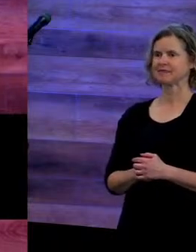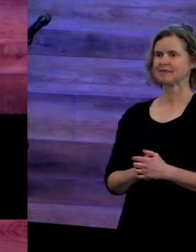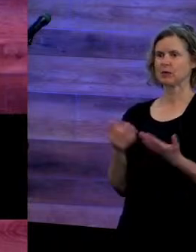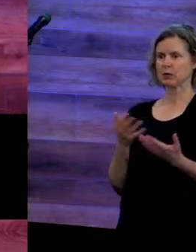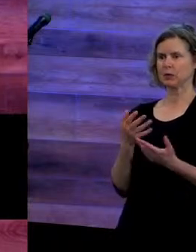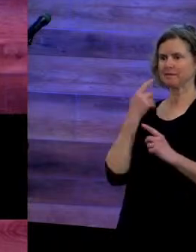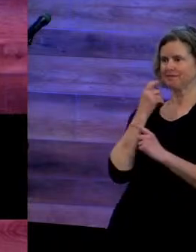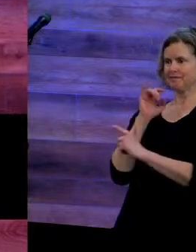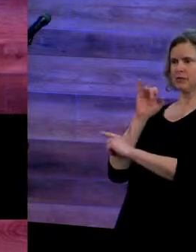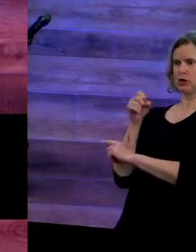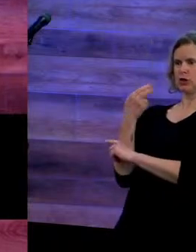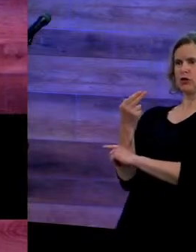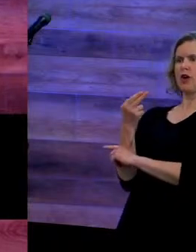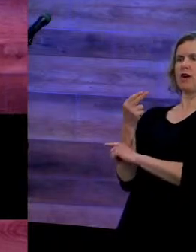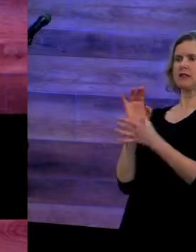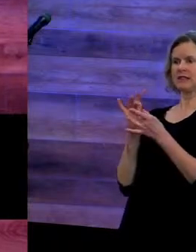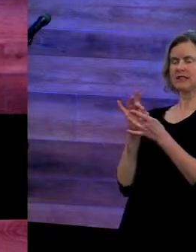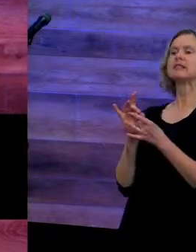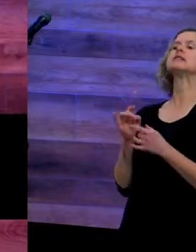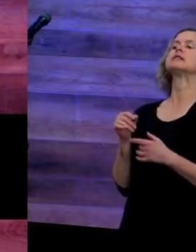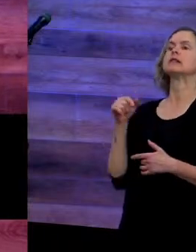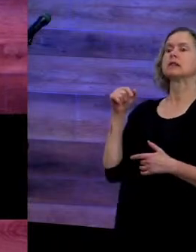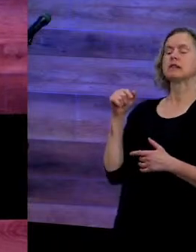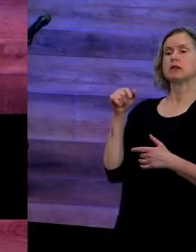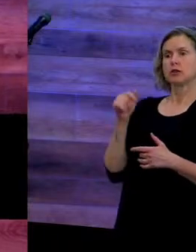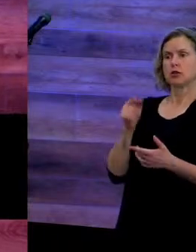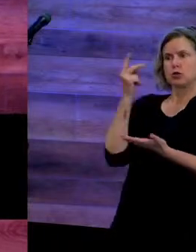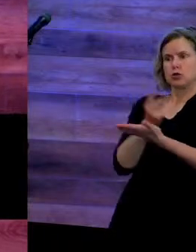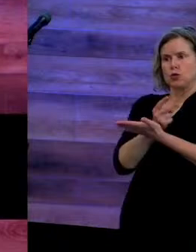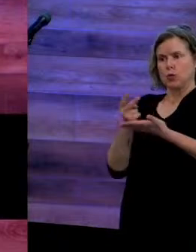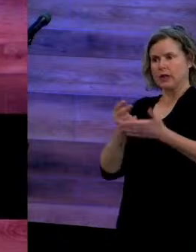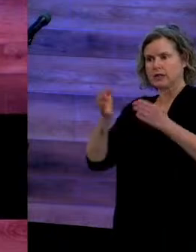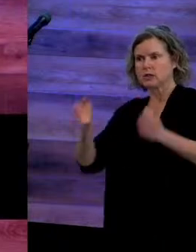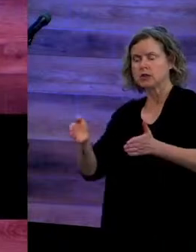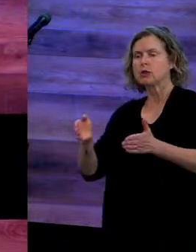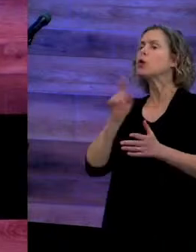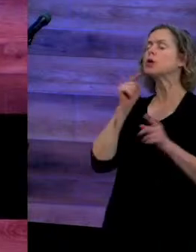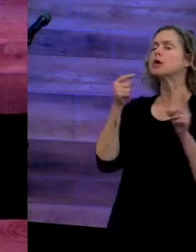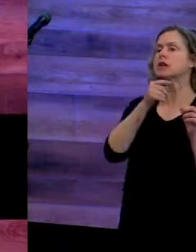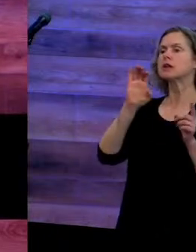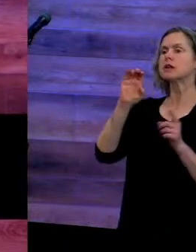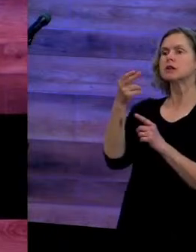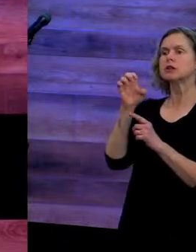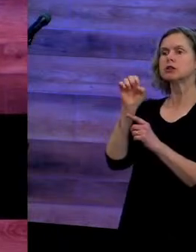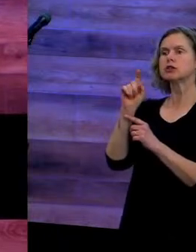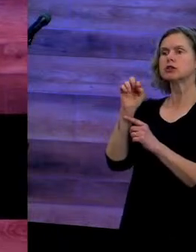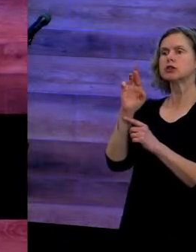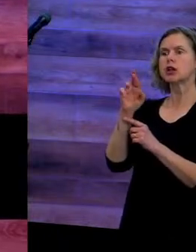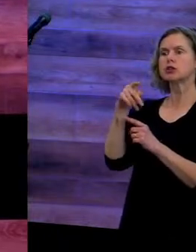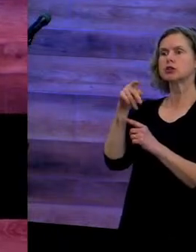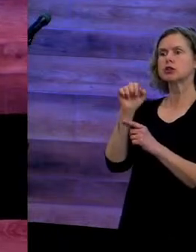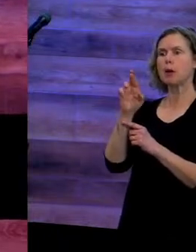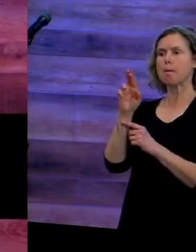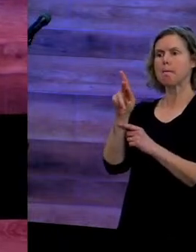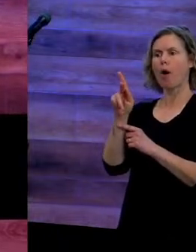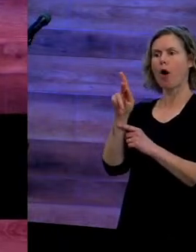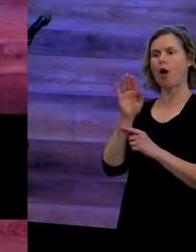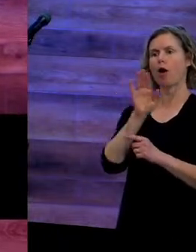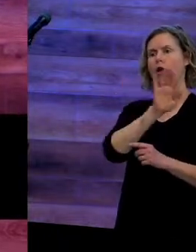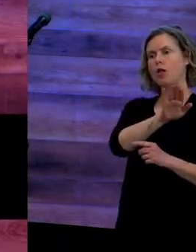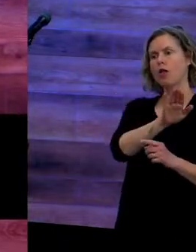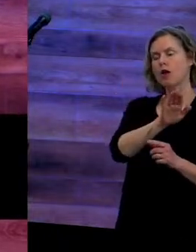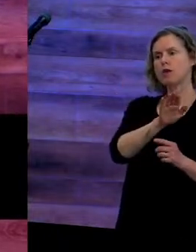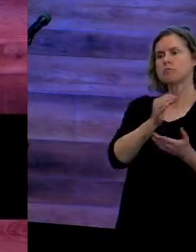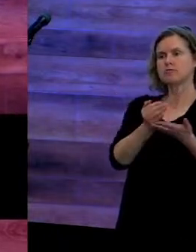Josh said earlier, we're doing a two-week series here. Actually, Chester Park is doing a different series. We wanted just